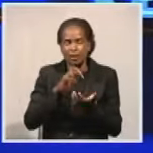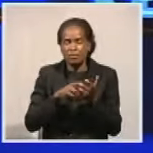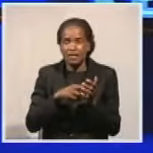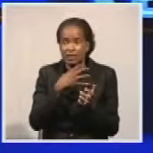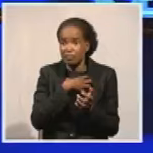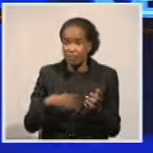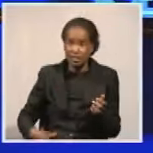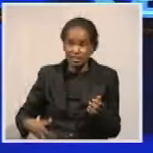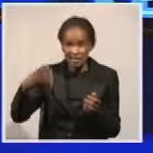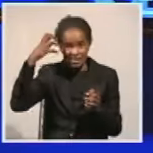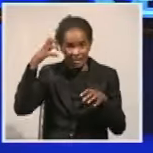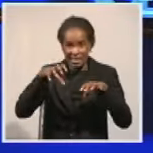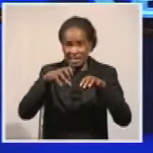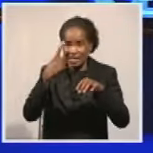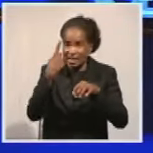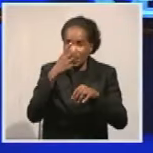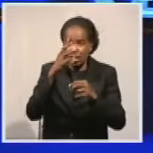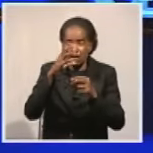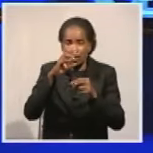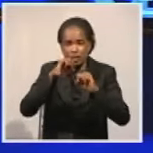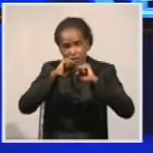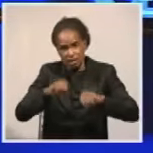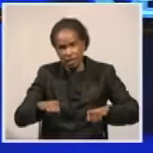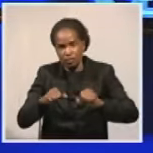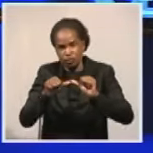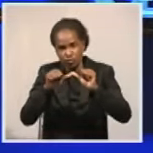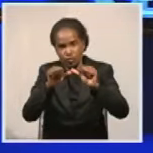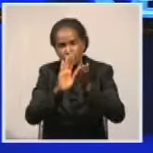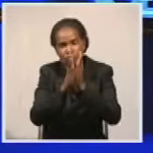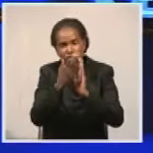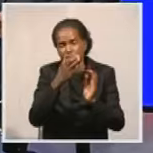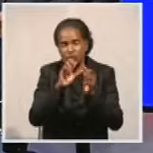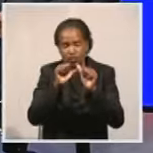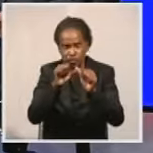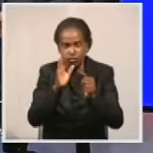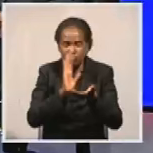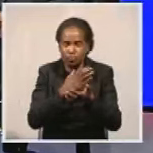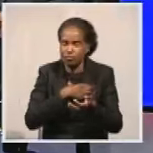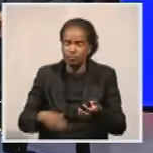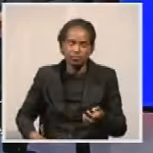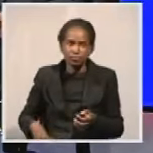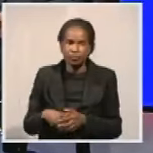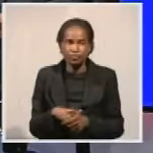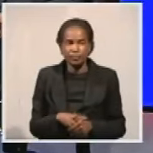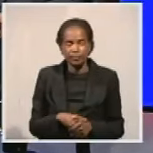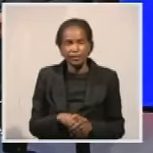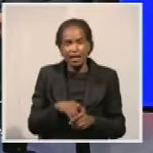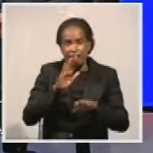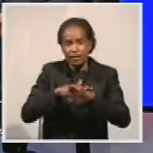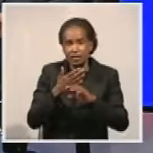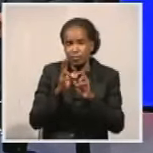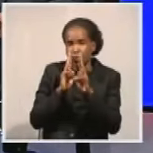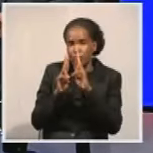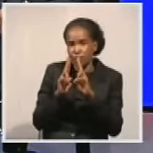serve those three terms. And on that elections of the president, during the conversation